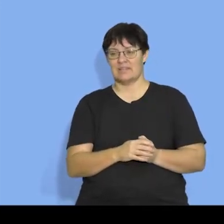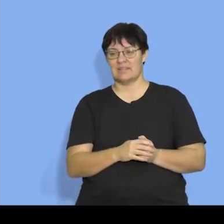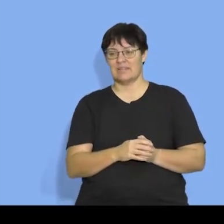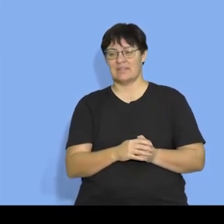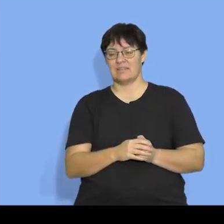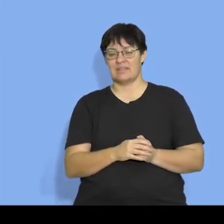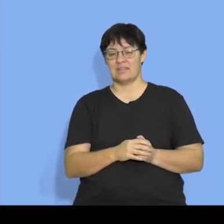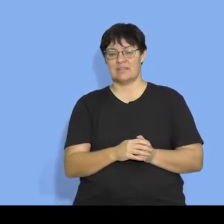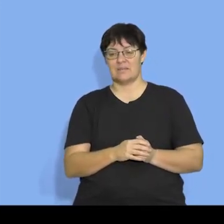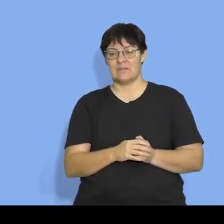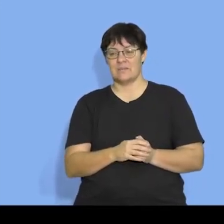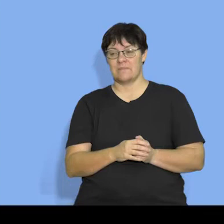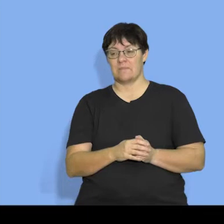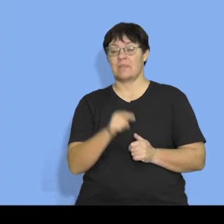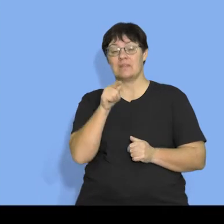Okay.